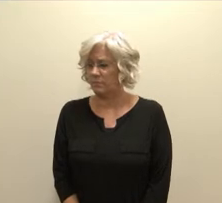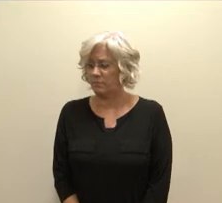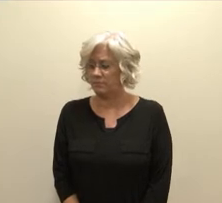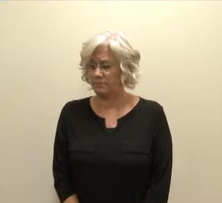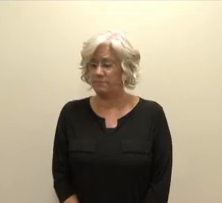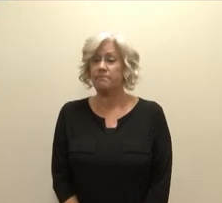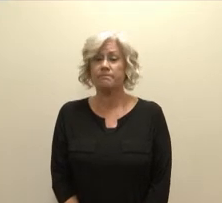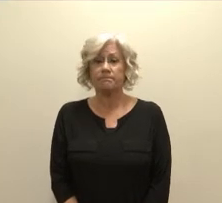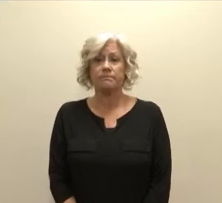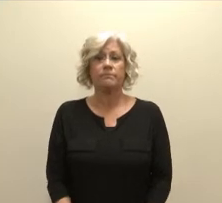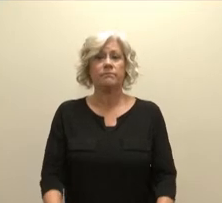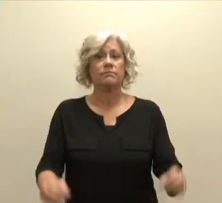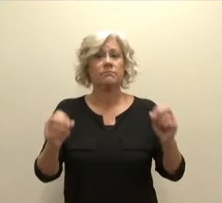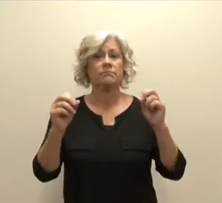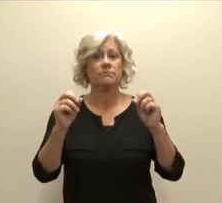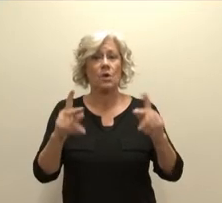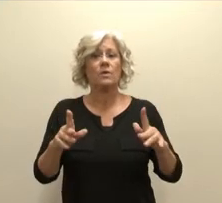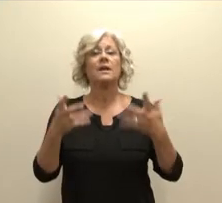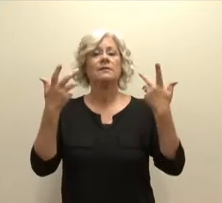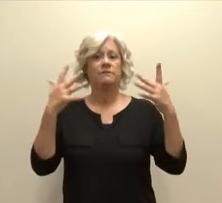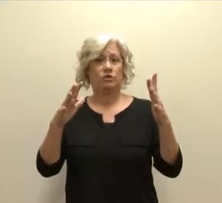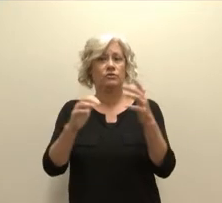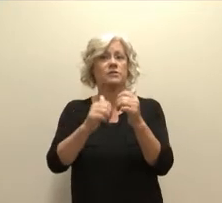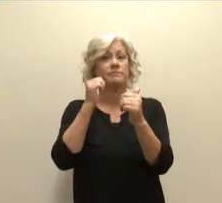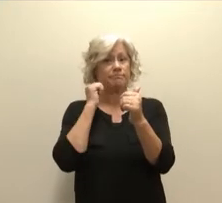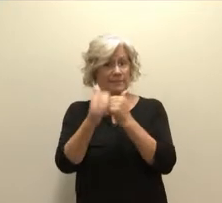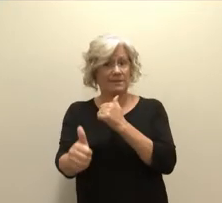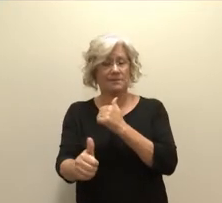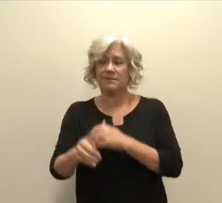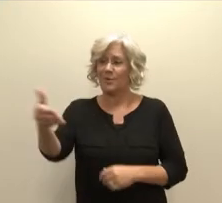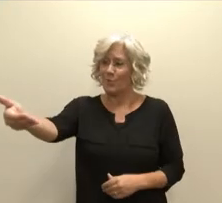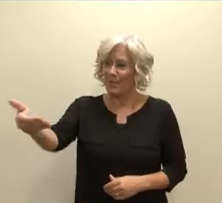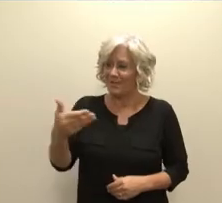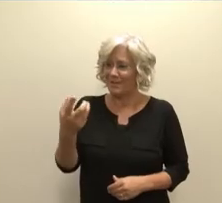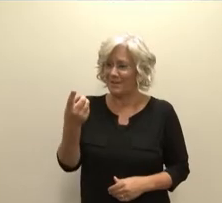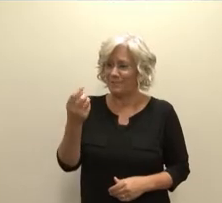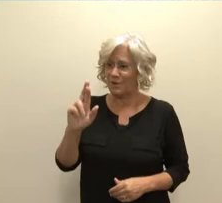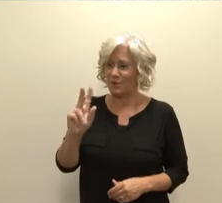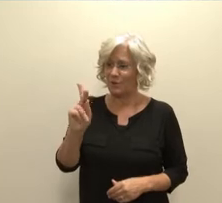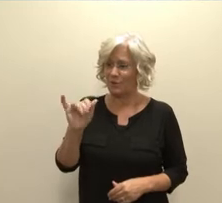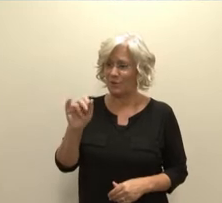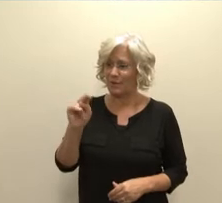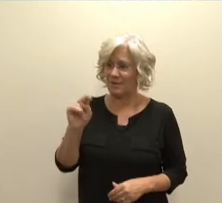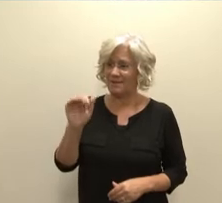All right, motion passes. Welcome, Dr. Kincannon.